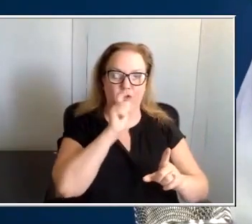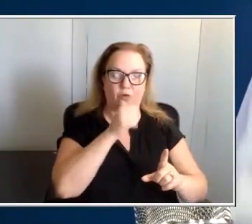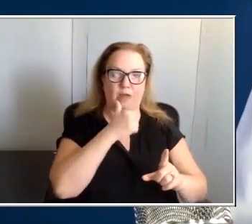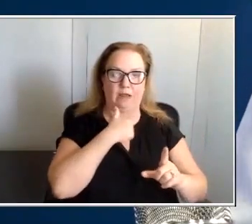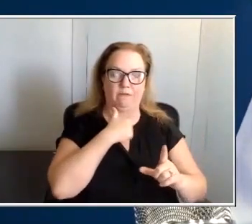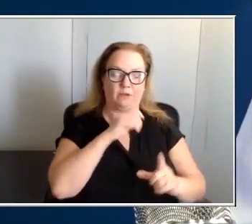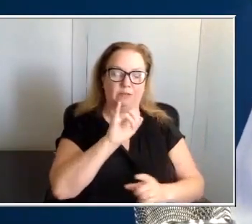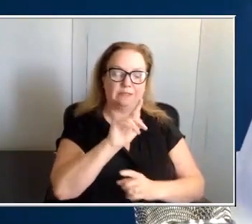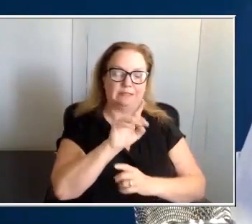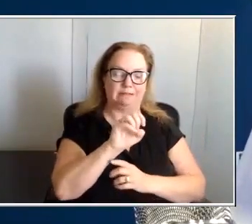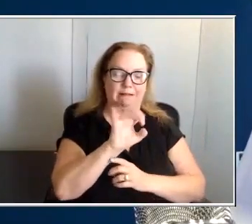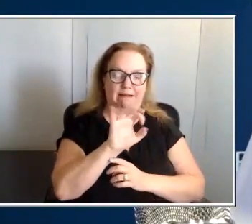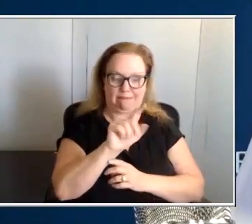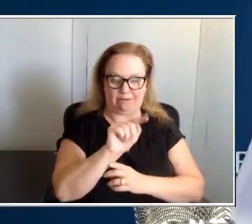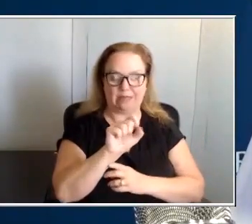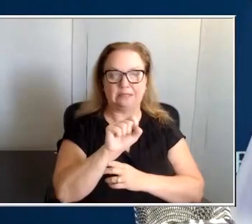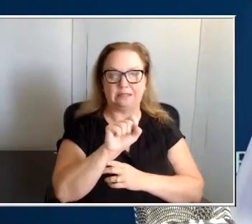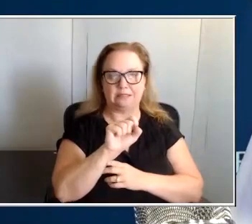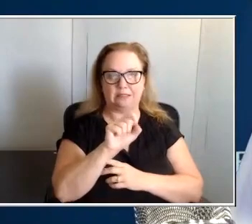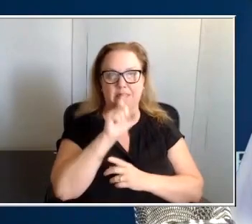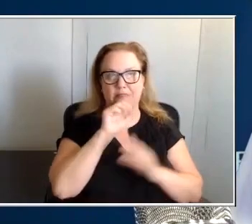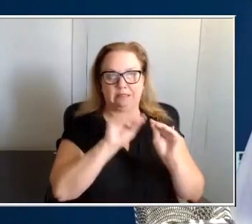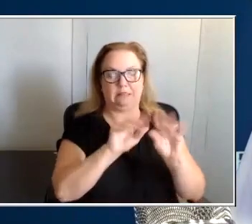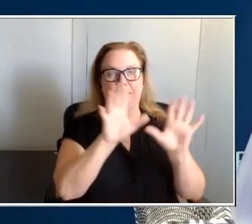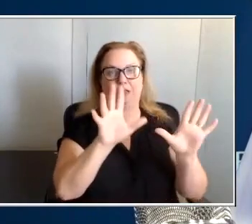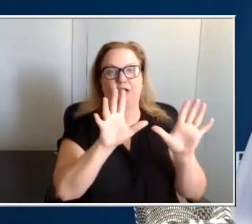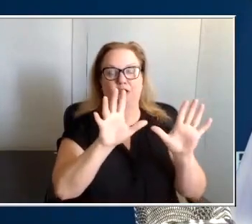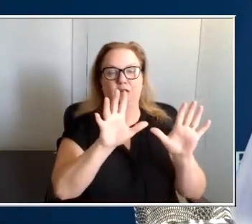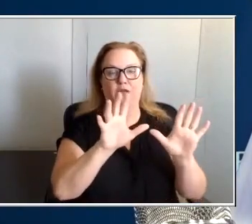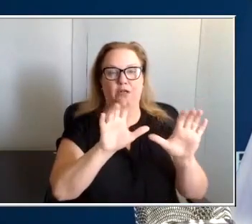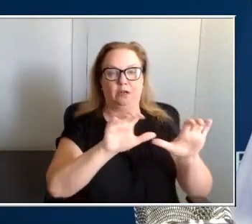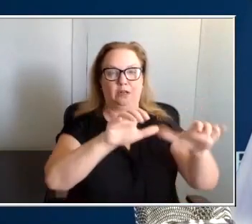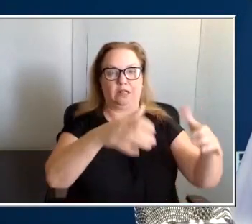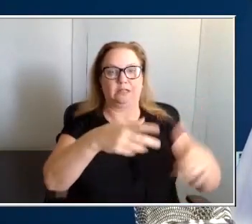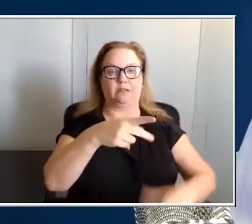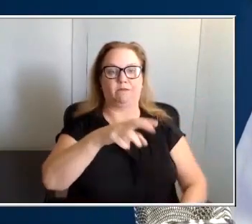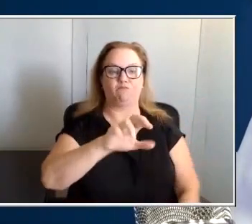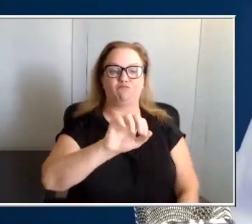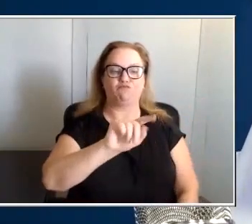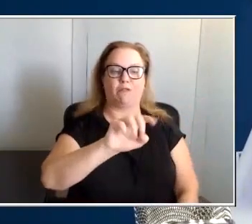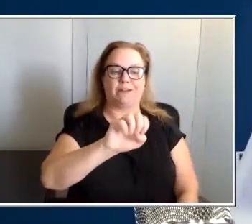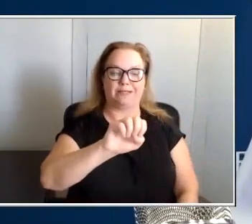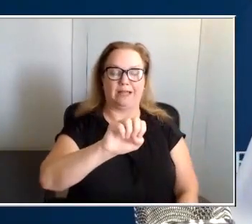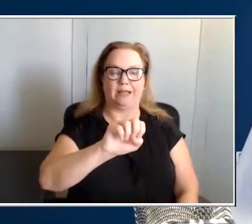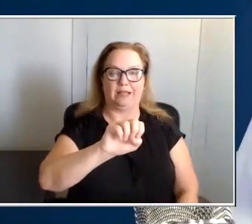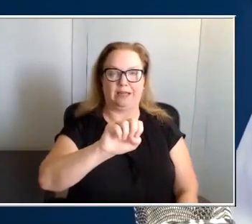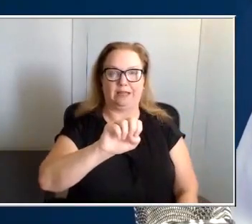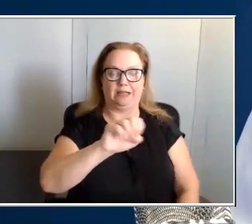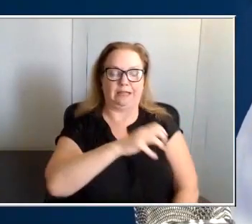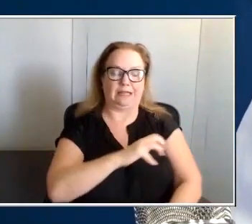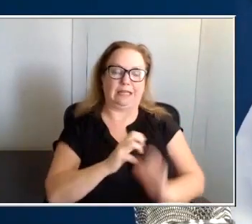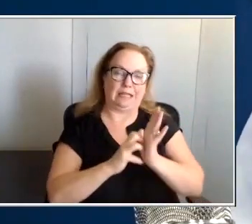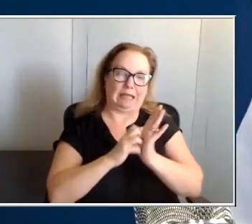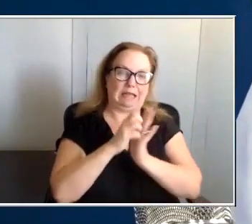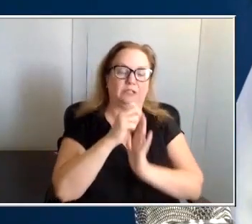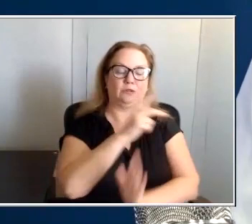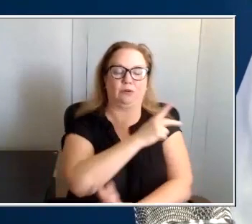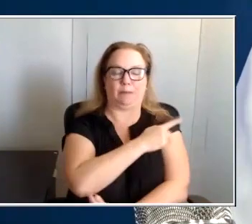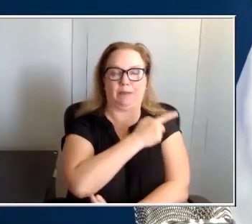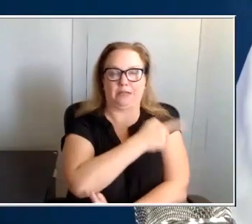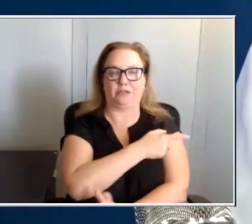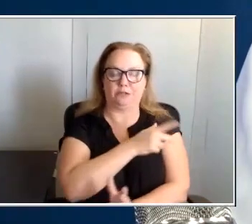effects. And it's pretty clear that there is this class of prostate cancer surgery patients, or prostate cancer patients, who do